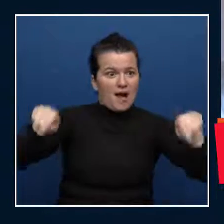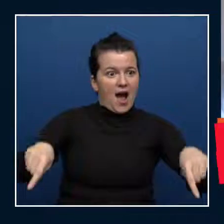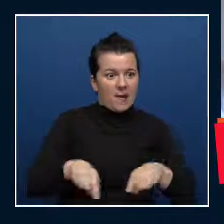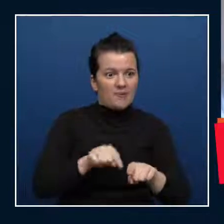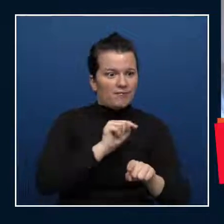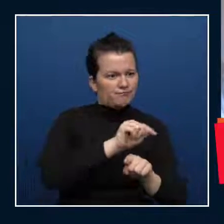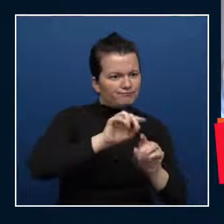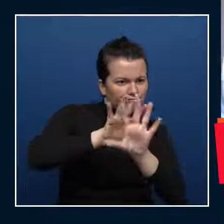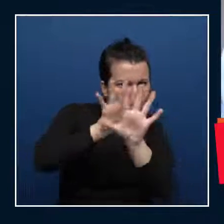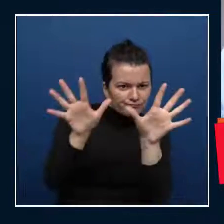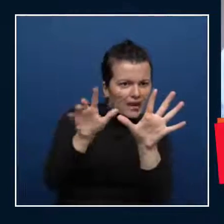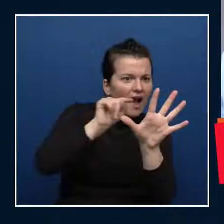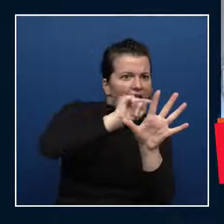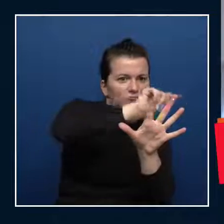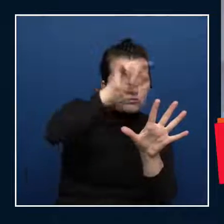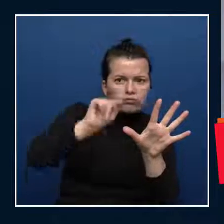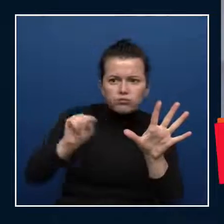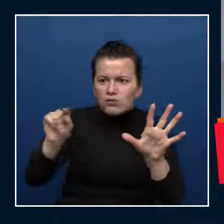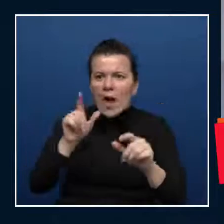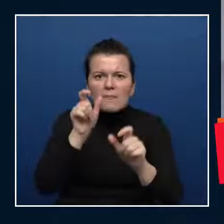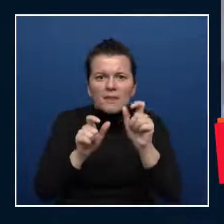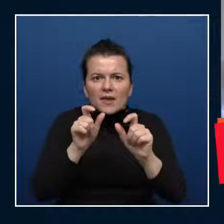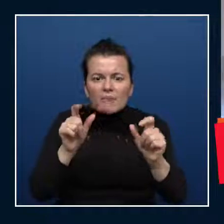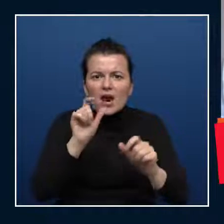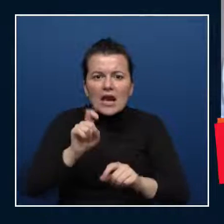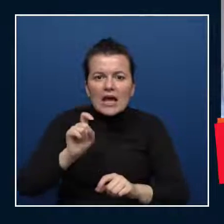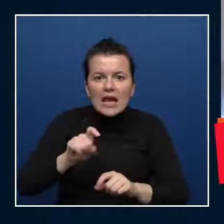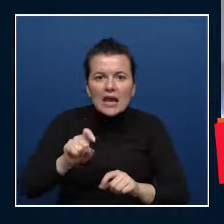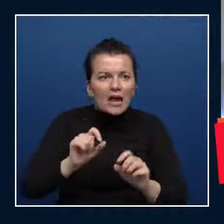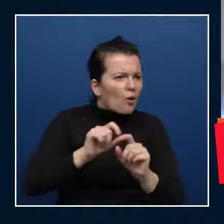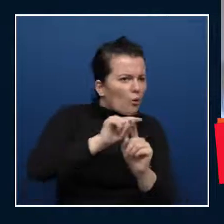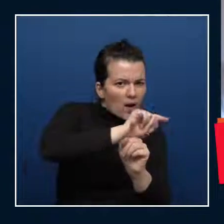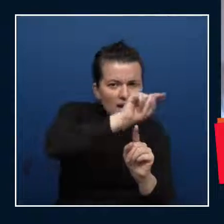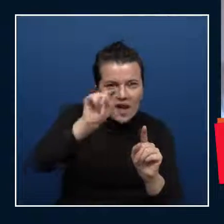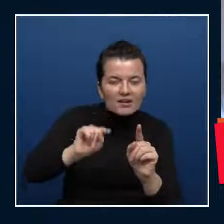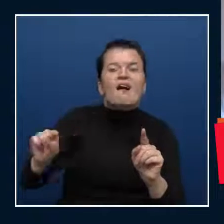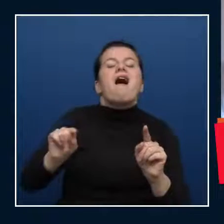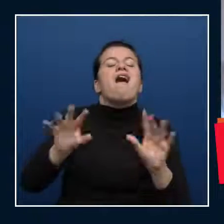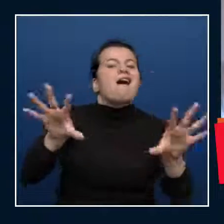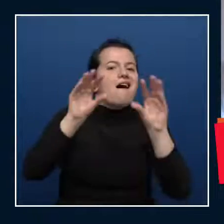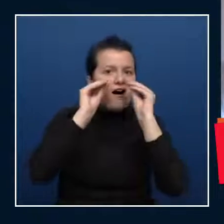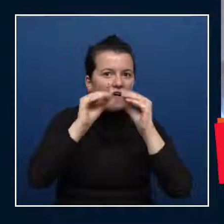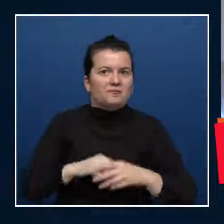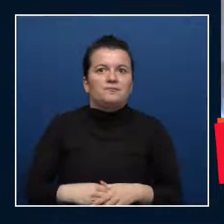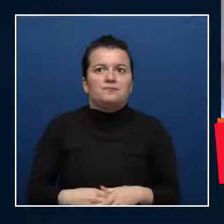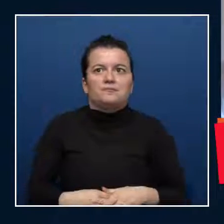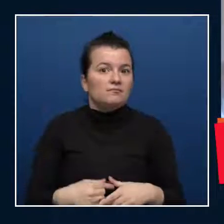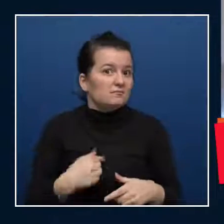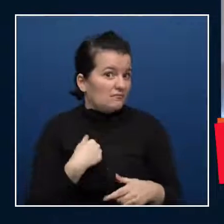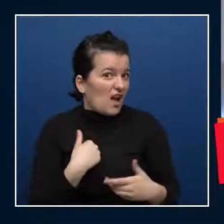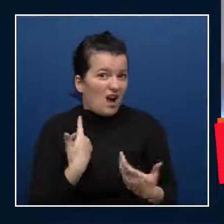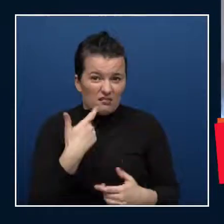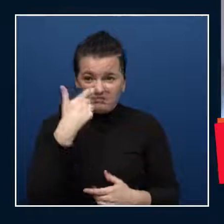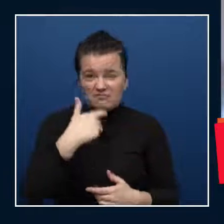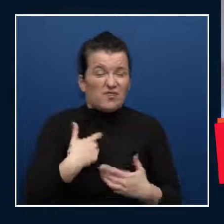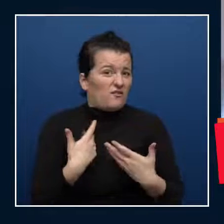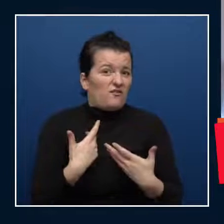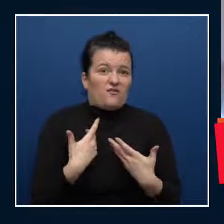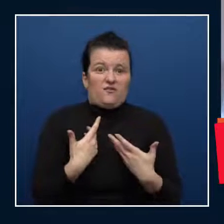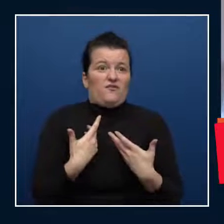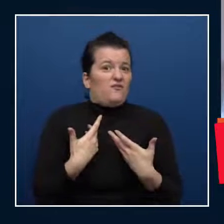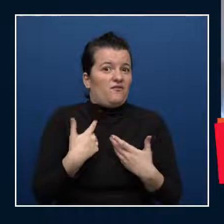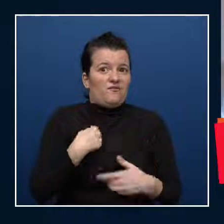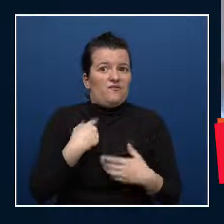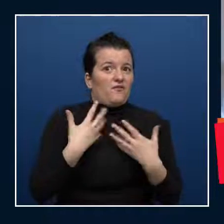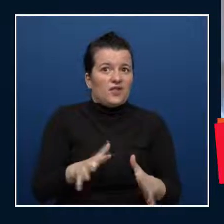to be honest, Emma, because it gives you that insight into, as an ops person, I've had those conversations where I've said, we don't need